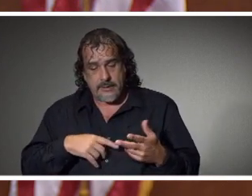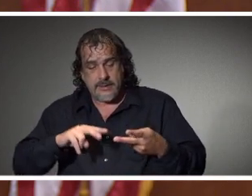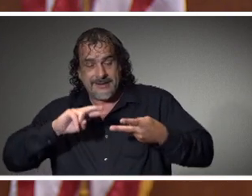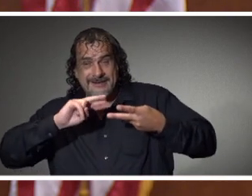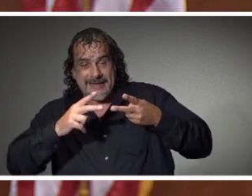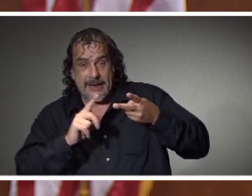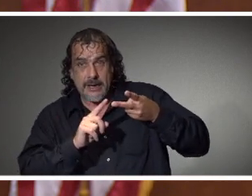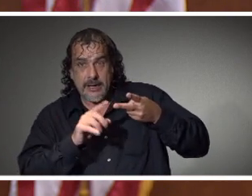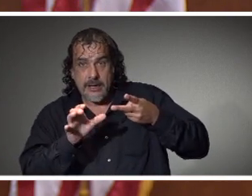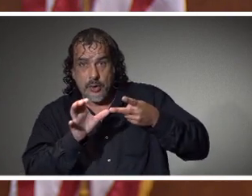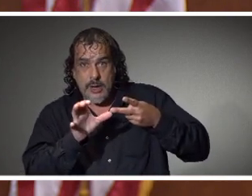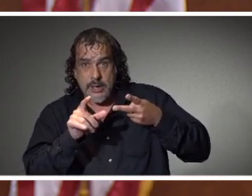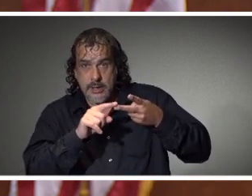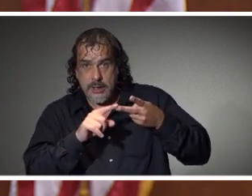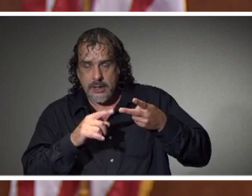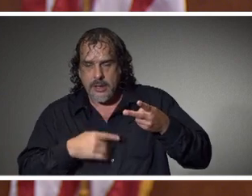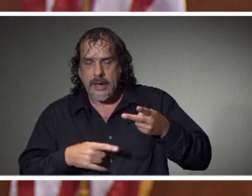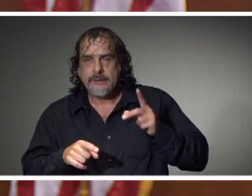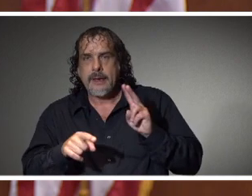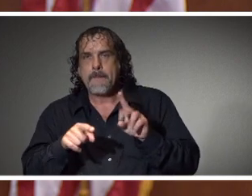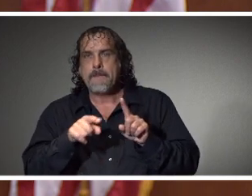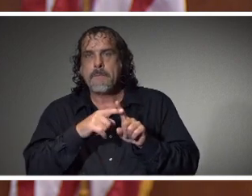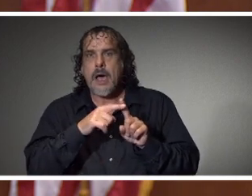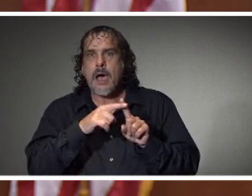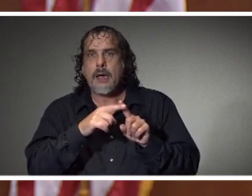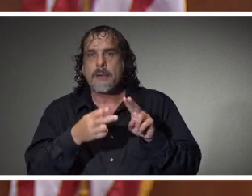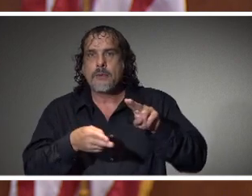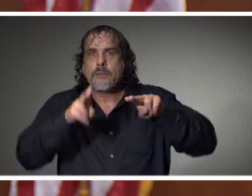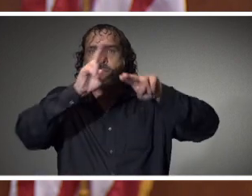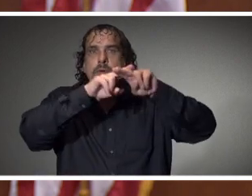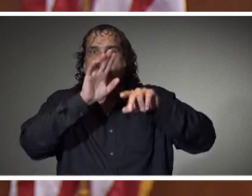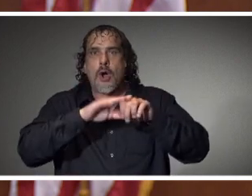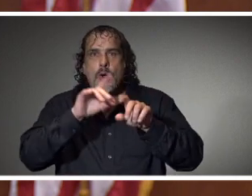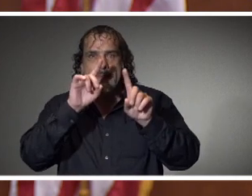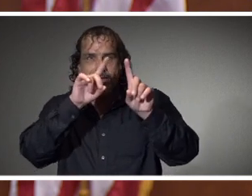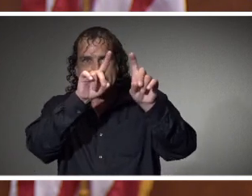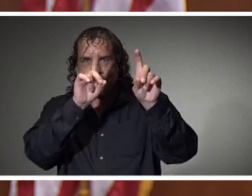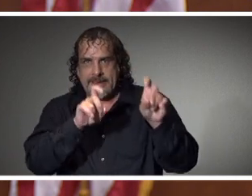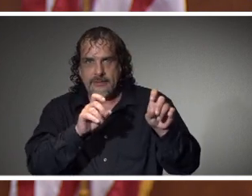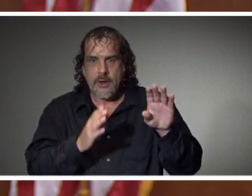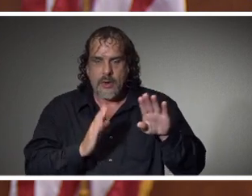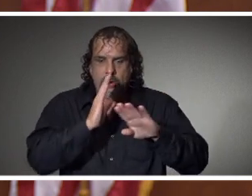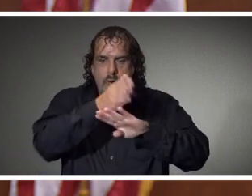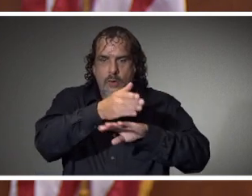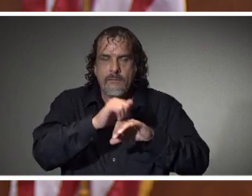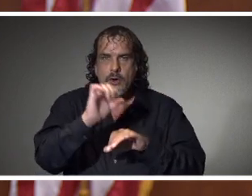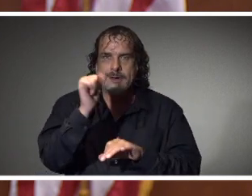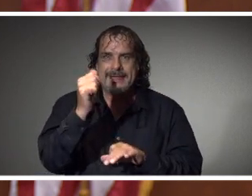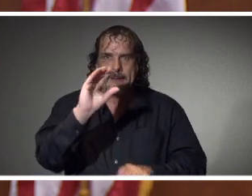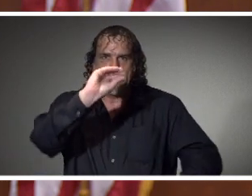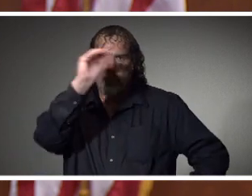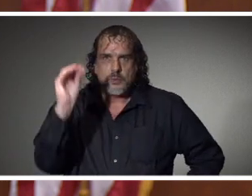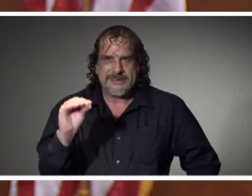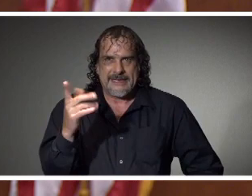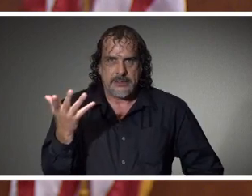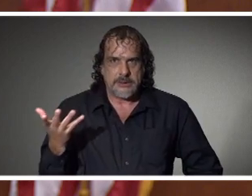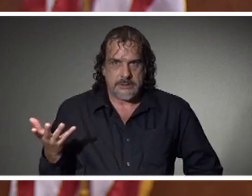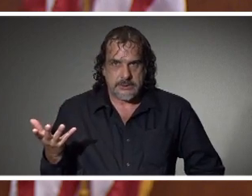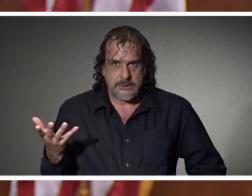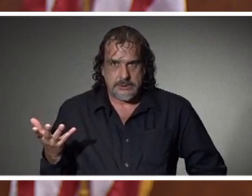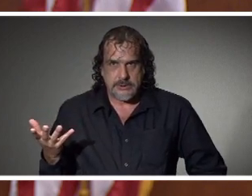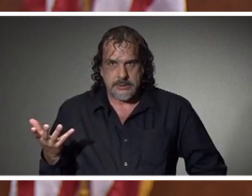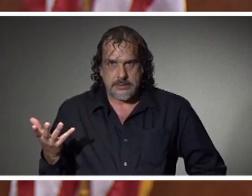is actually a positivity rate on testing of greater than 10%,